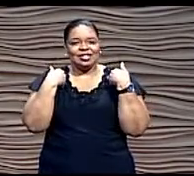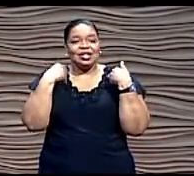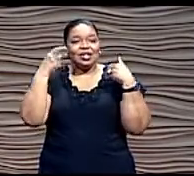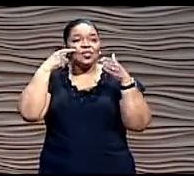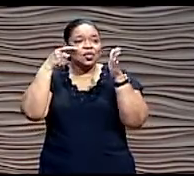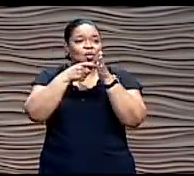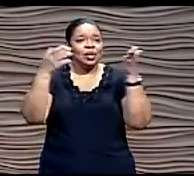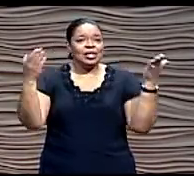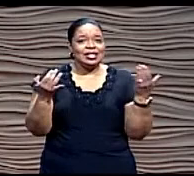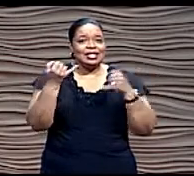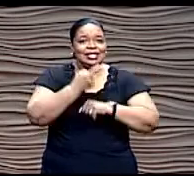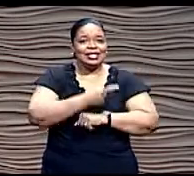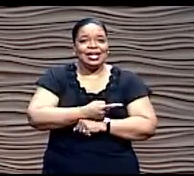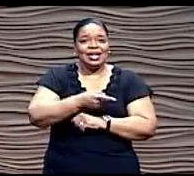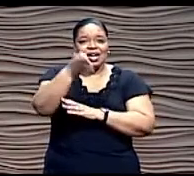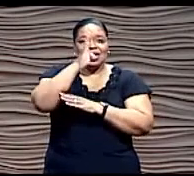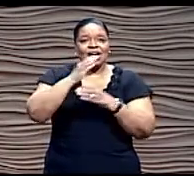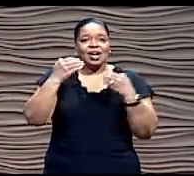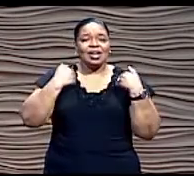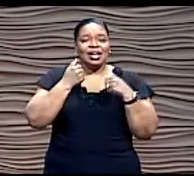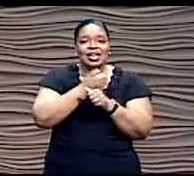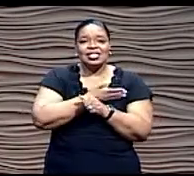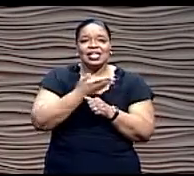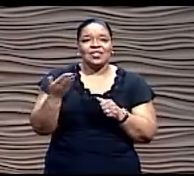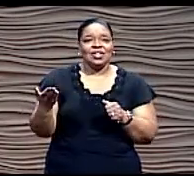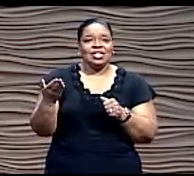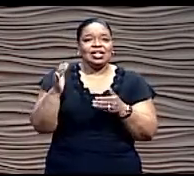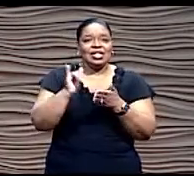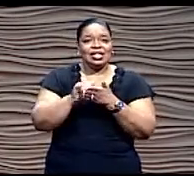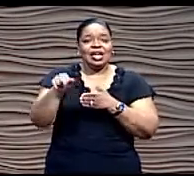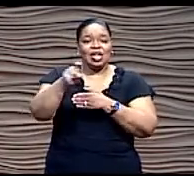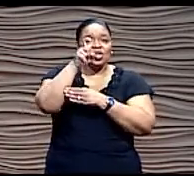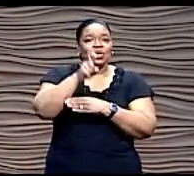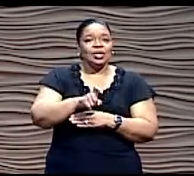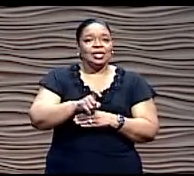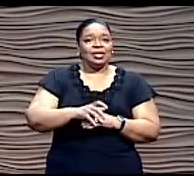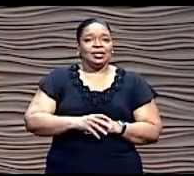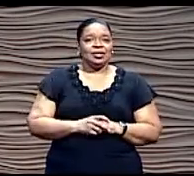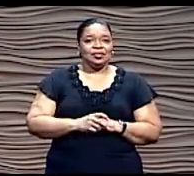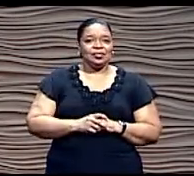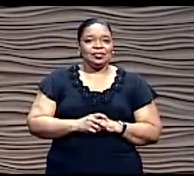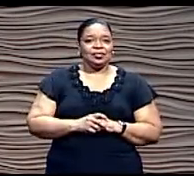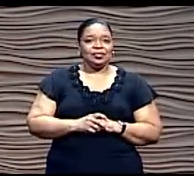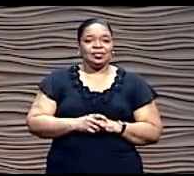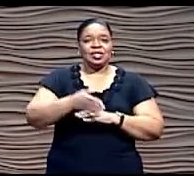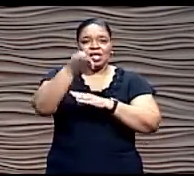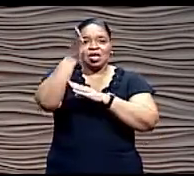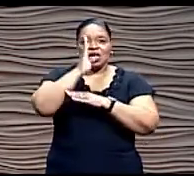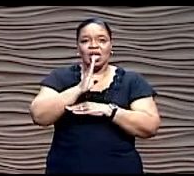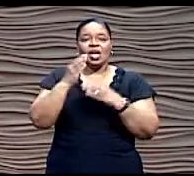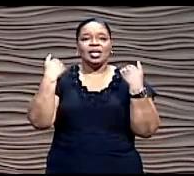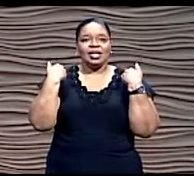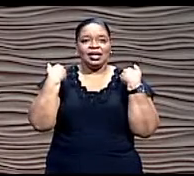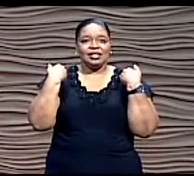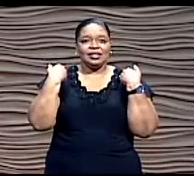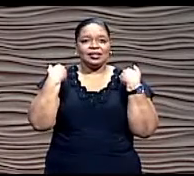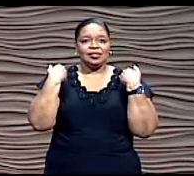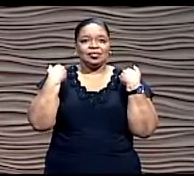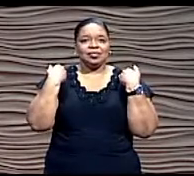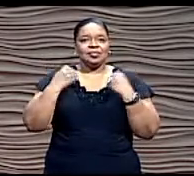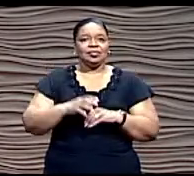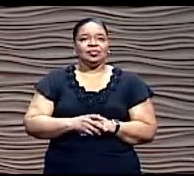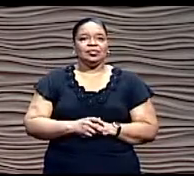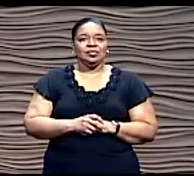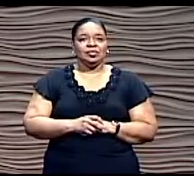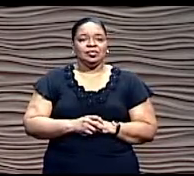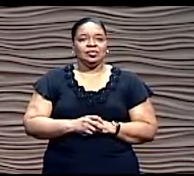in here? God got it. Everything that you need, God got it.